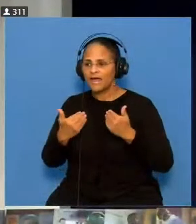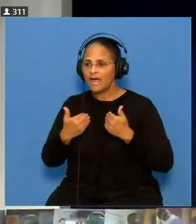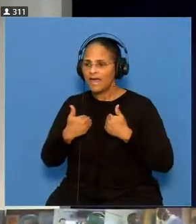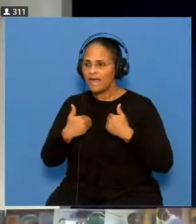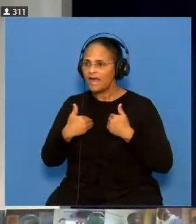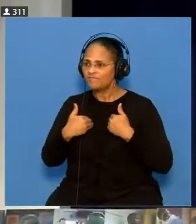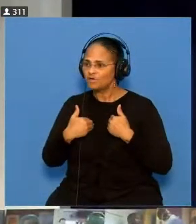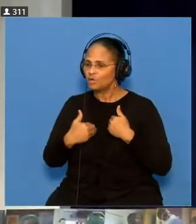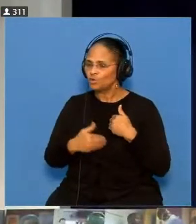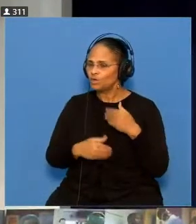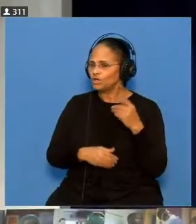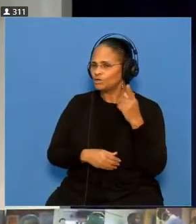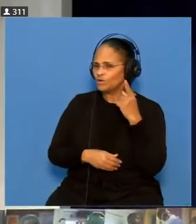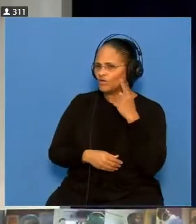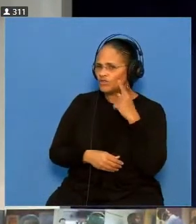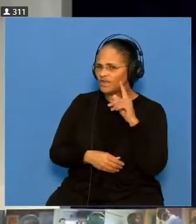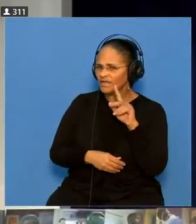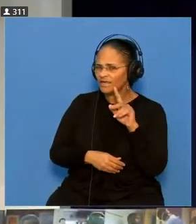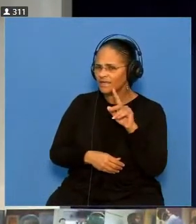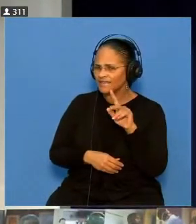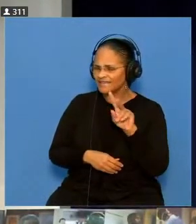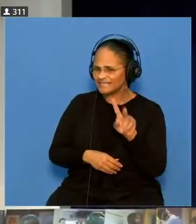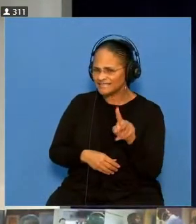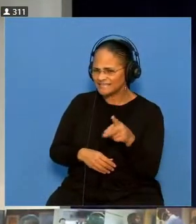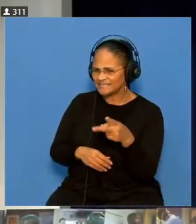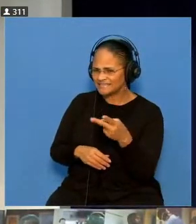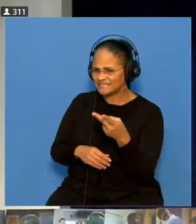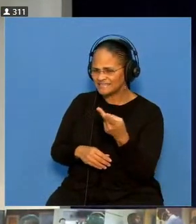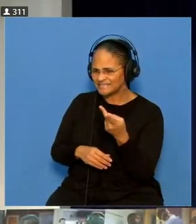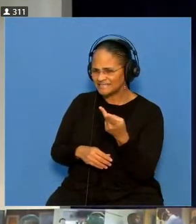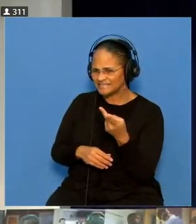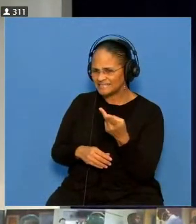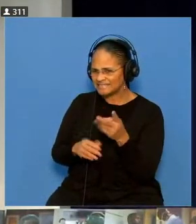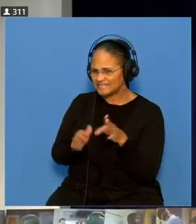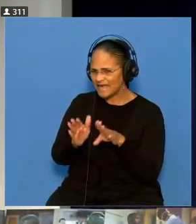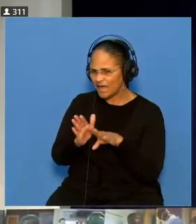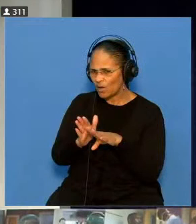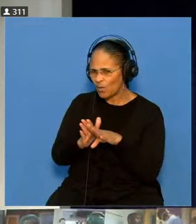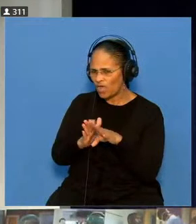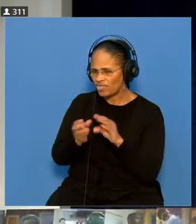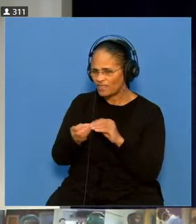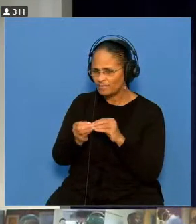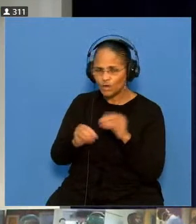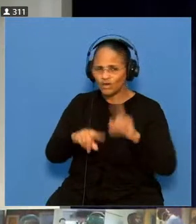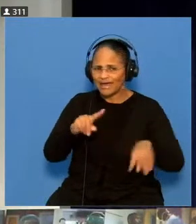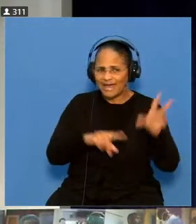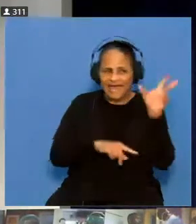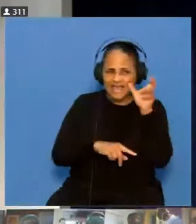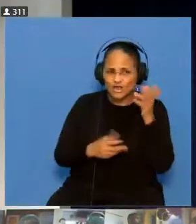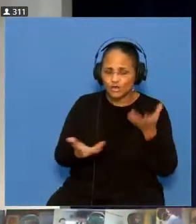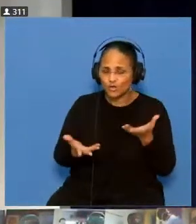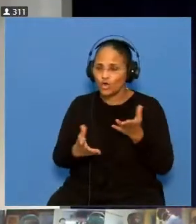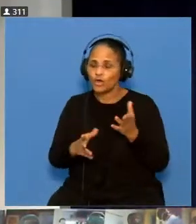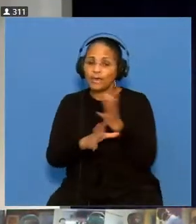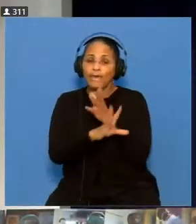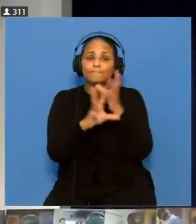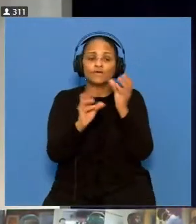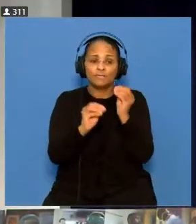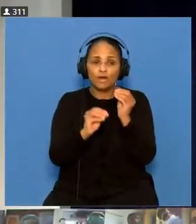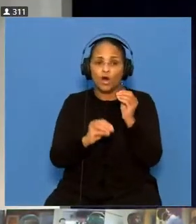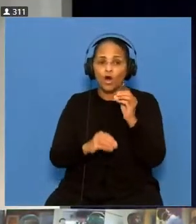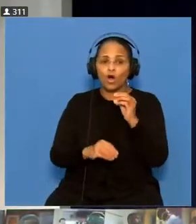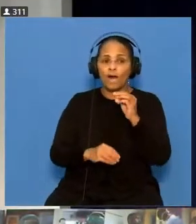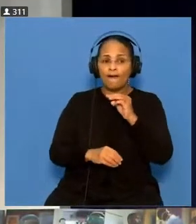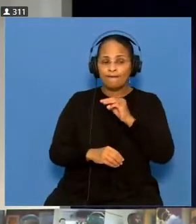Would you consider we turn the corner to the second wave? You see the numbers are. Sorry, can you got to hardly speak up. hear you, Trevor. Sorry. Premier or Minister of